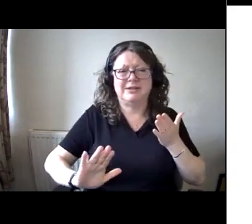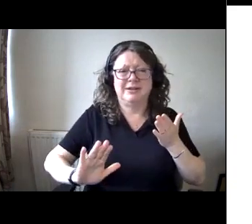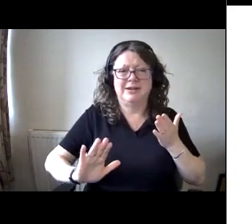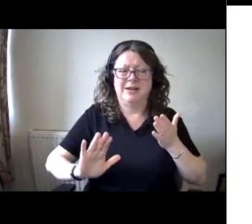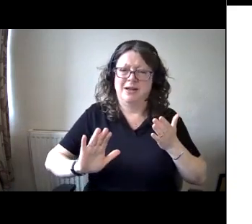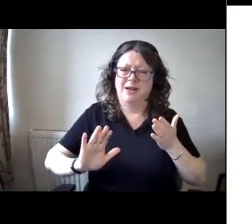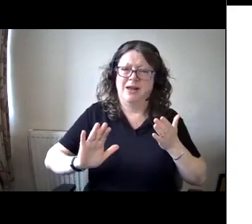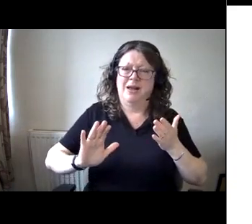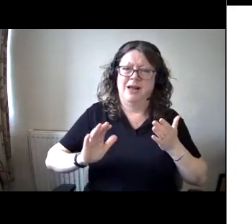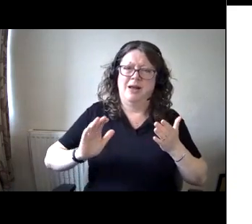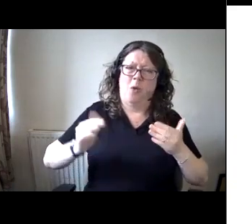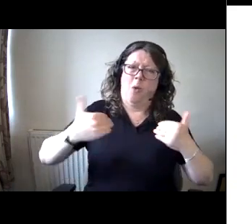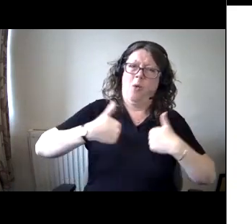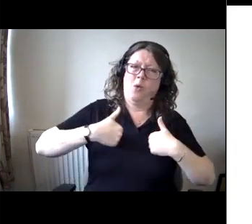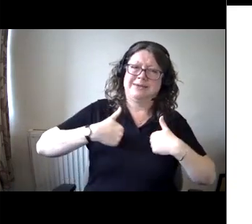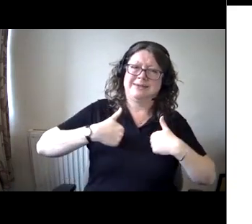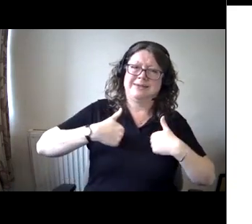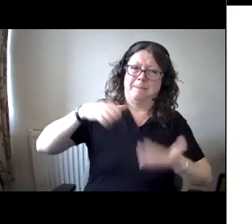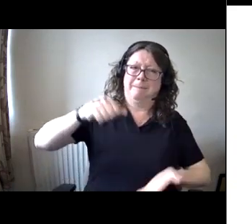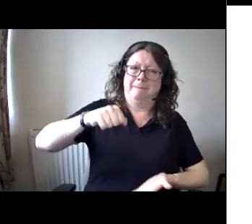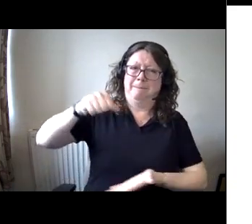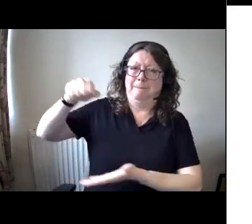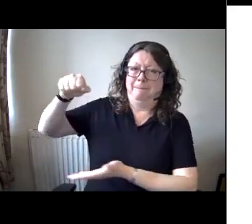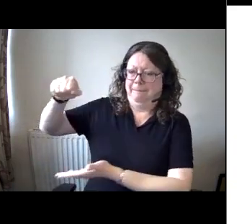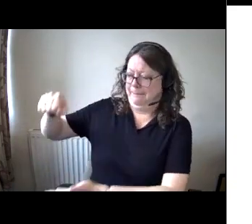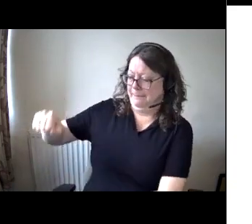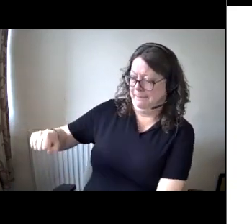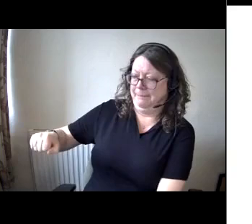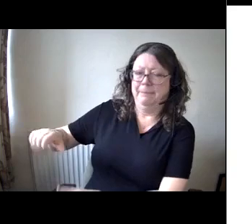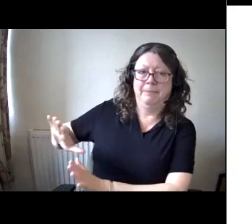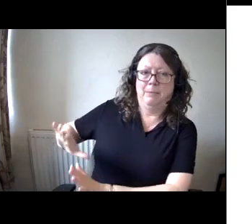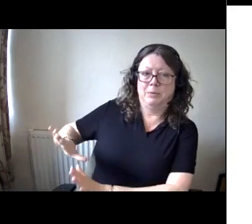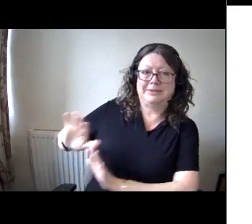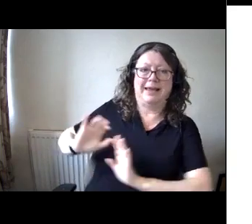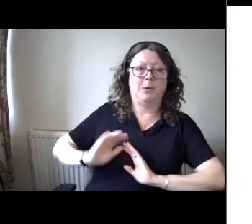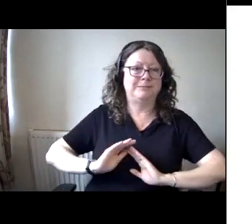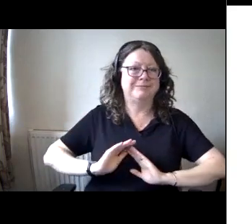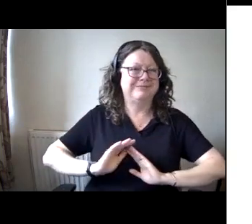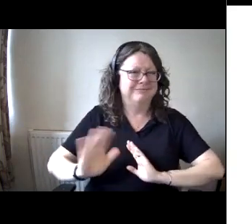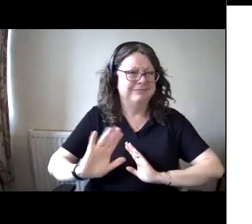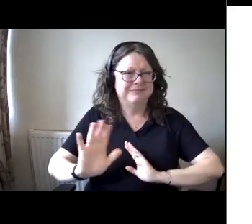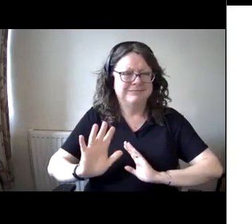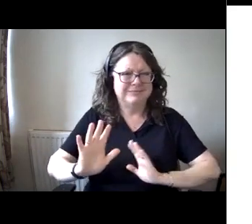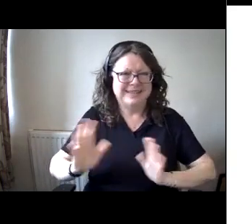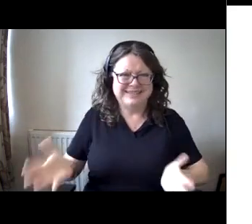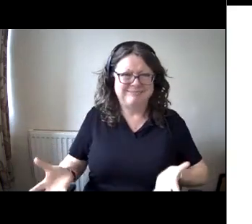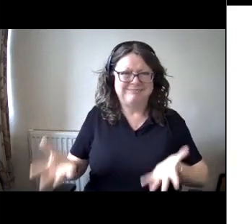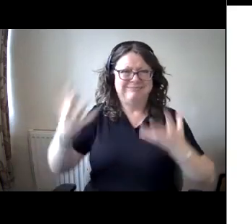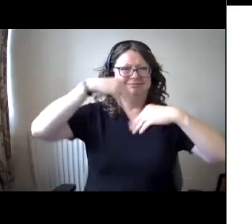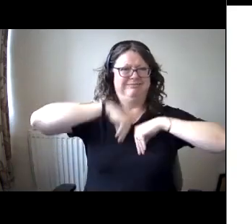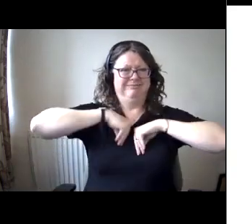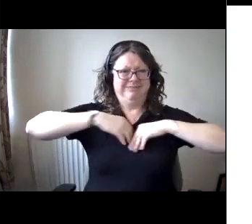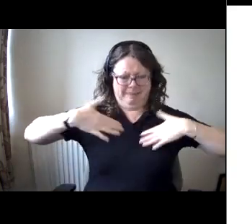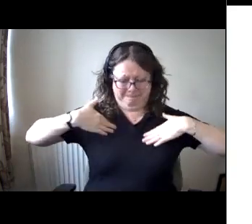that they can pick up and put down like a suitcase. It's something of who they are in